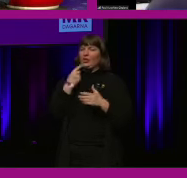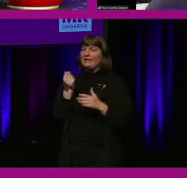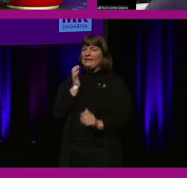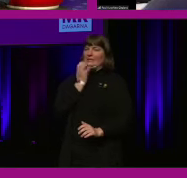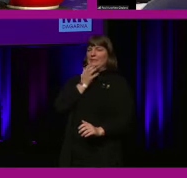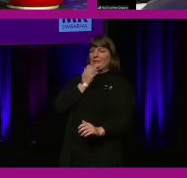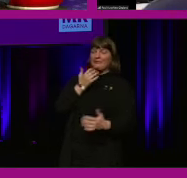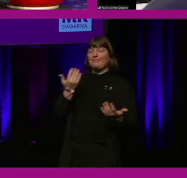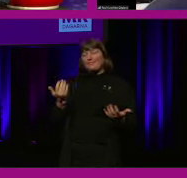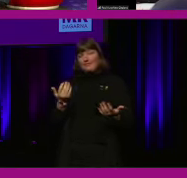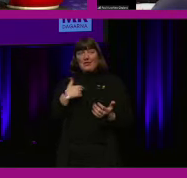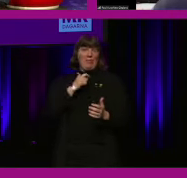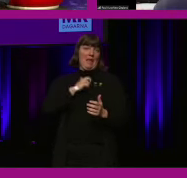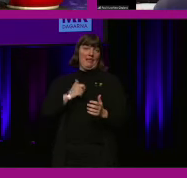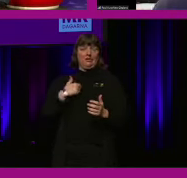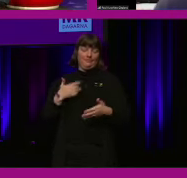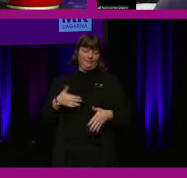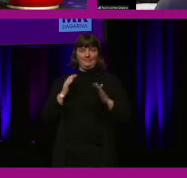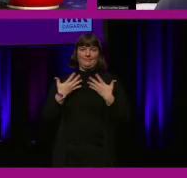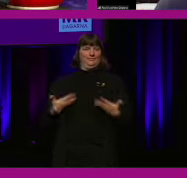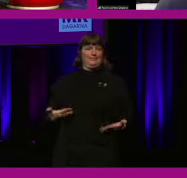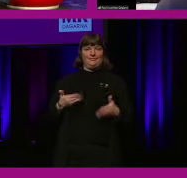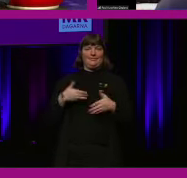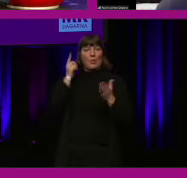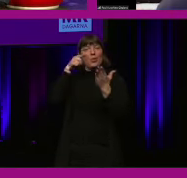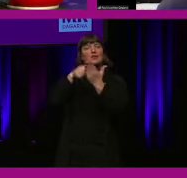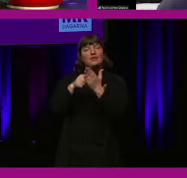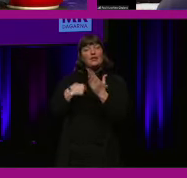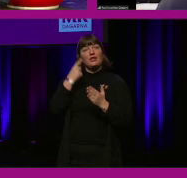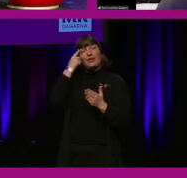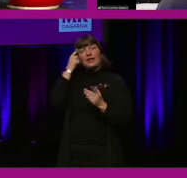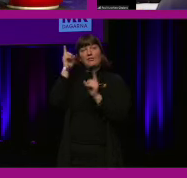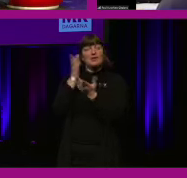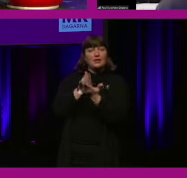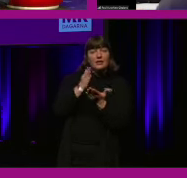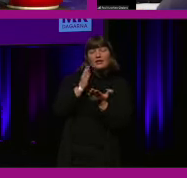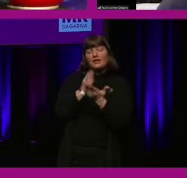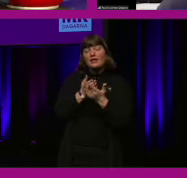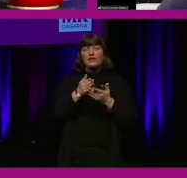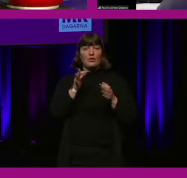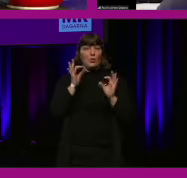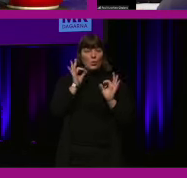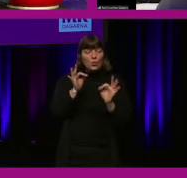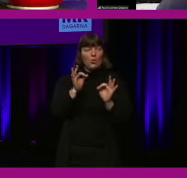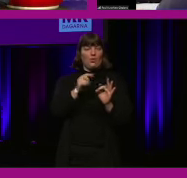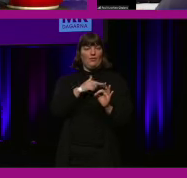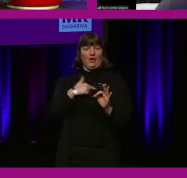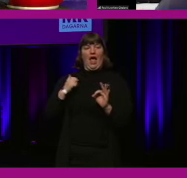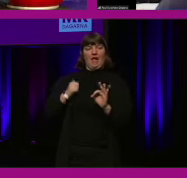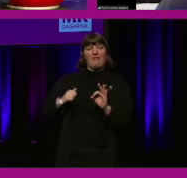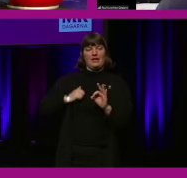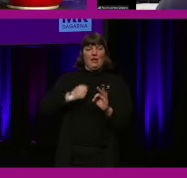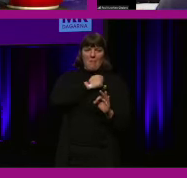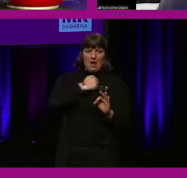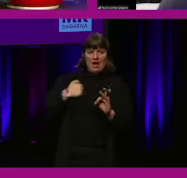Look, in my humble opinion, human rights are all about the exercise and distribution of power. That's what they're